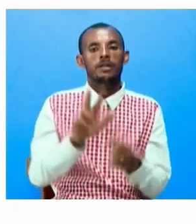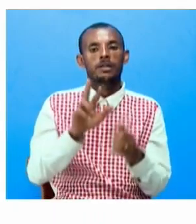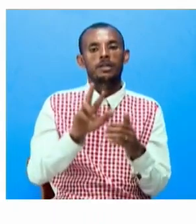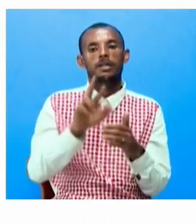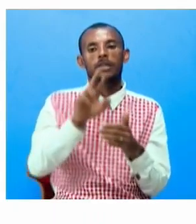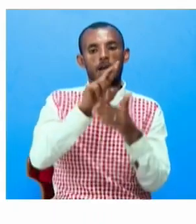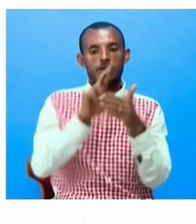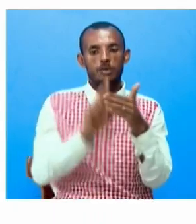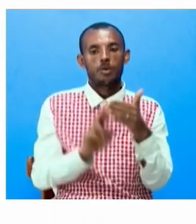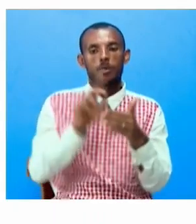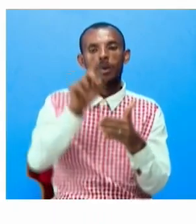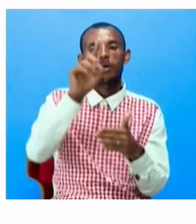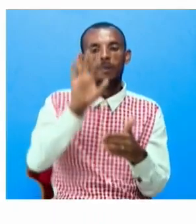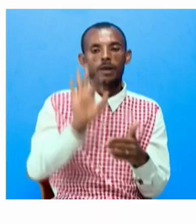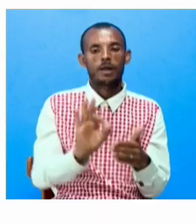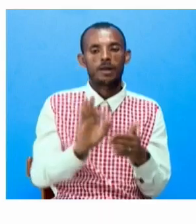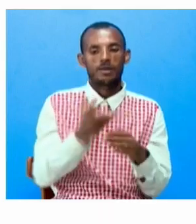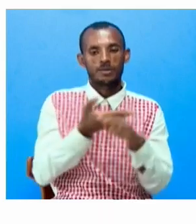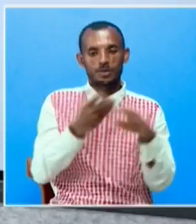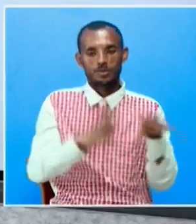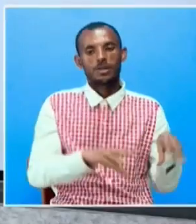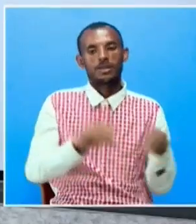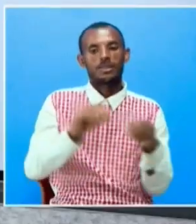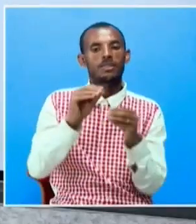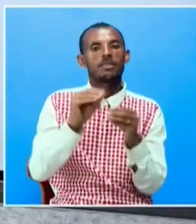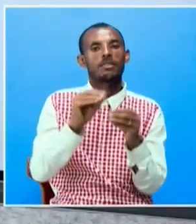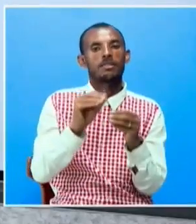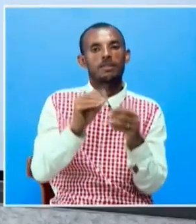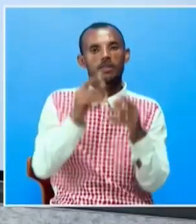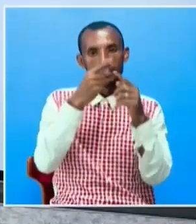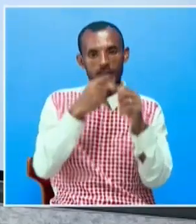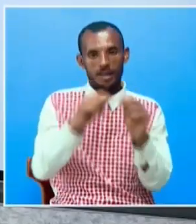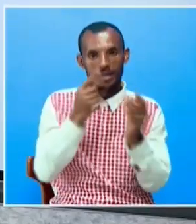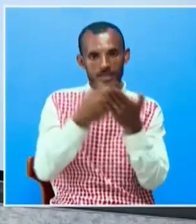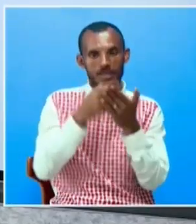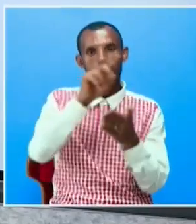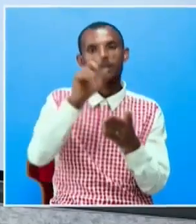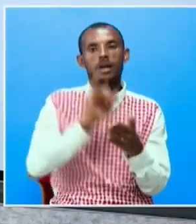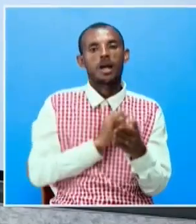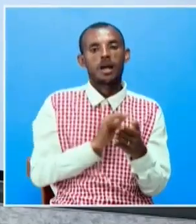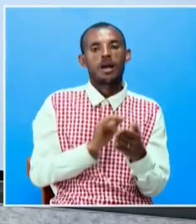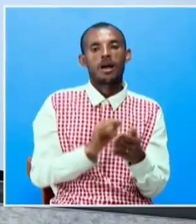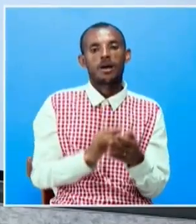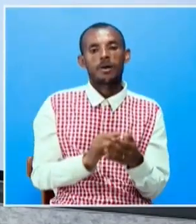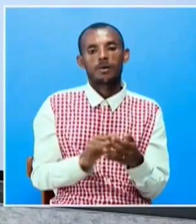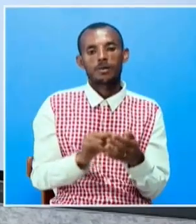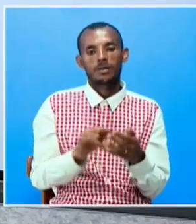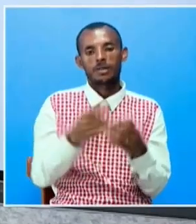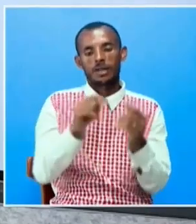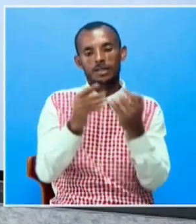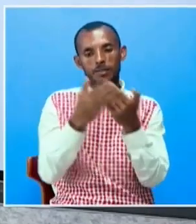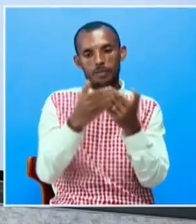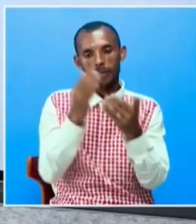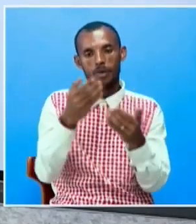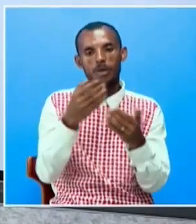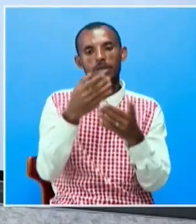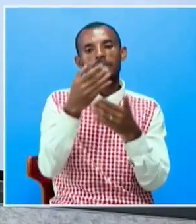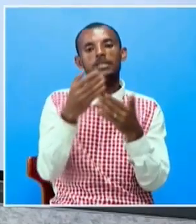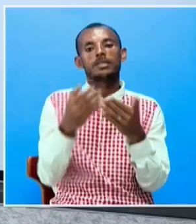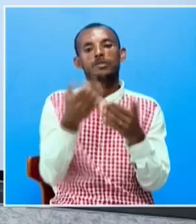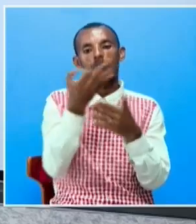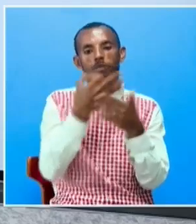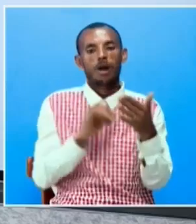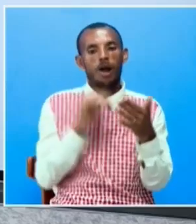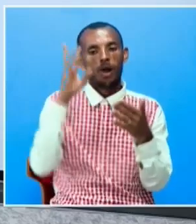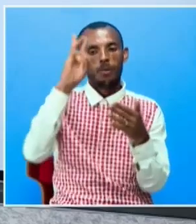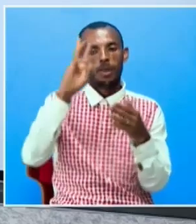1/9. Please, students, try this ratio to simplify or to write it in simplest form. I will